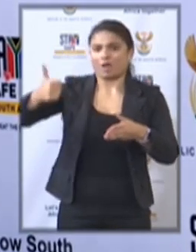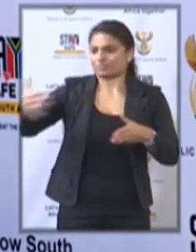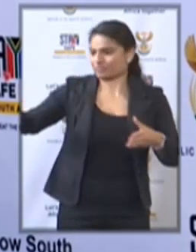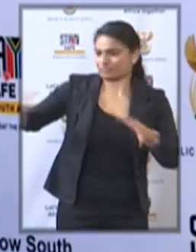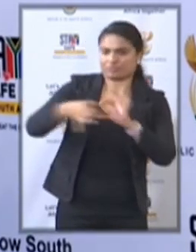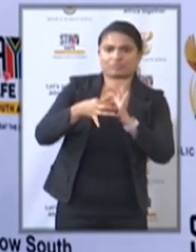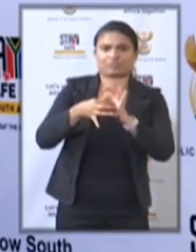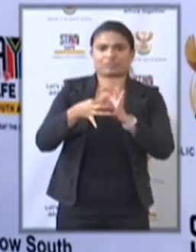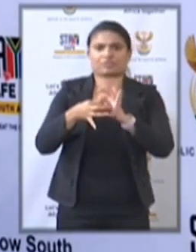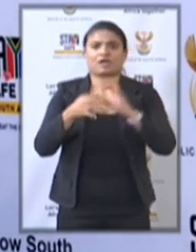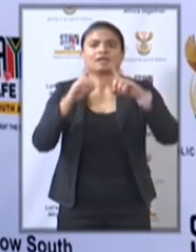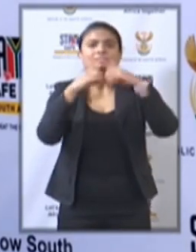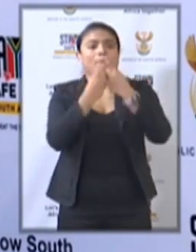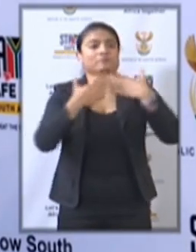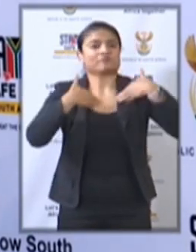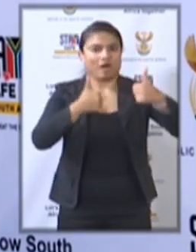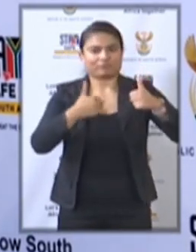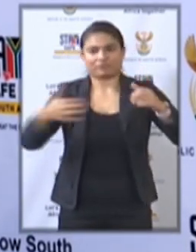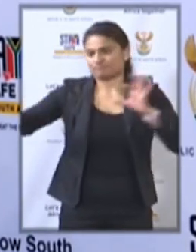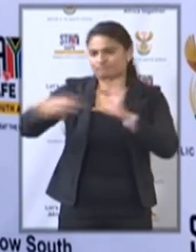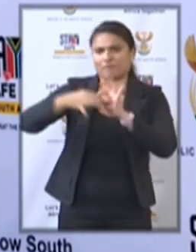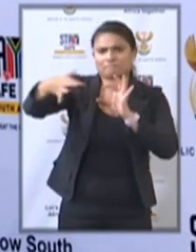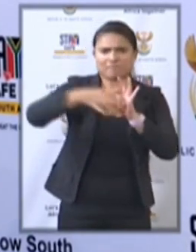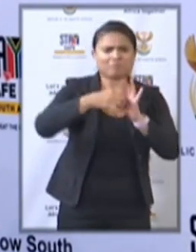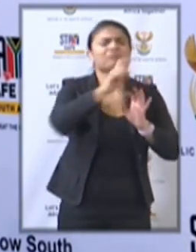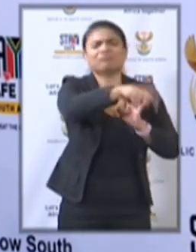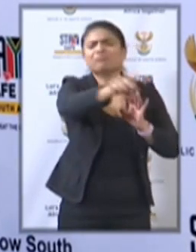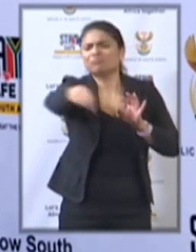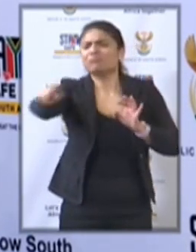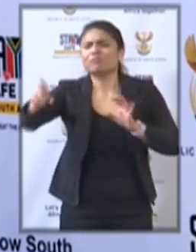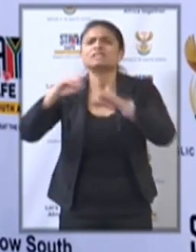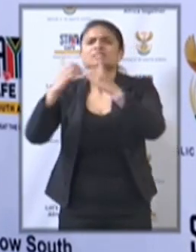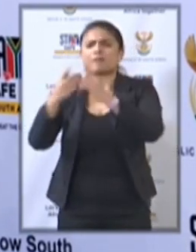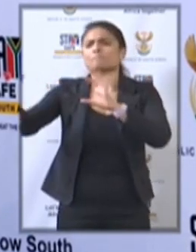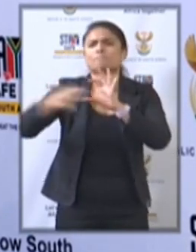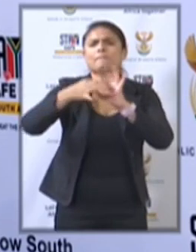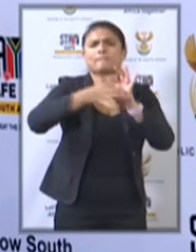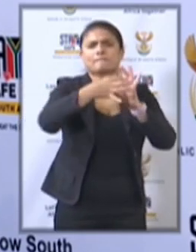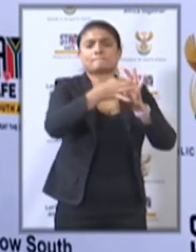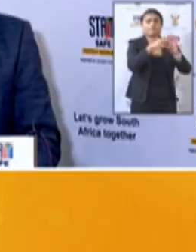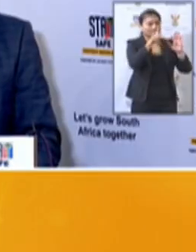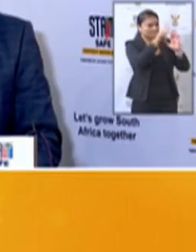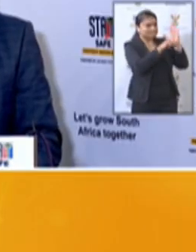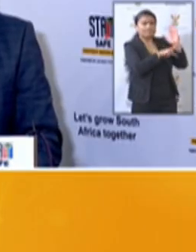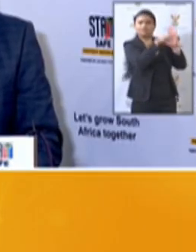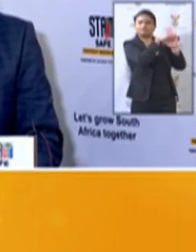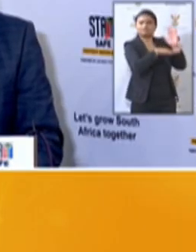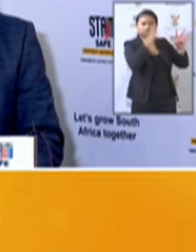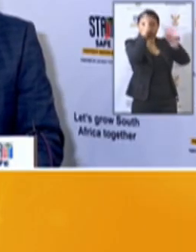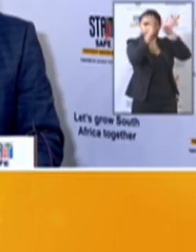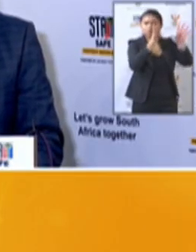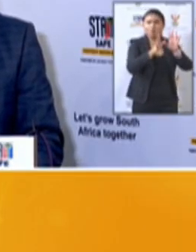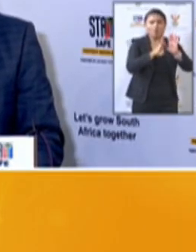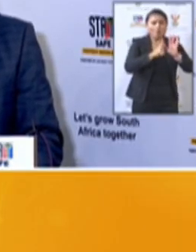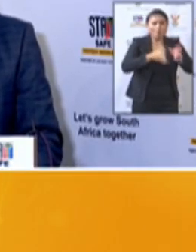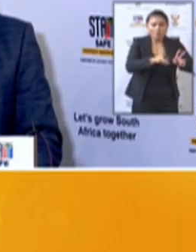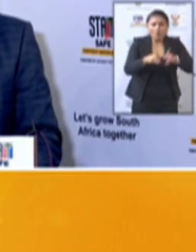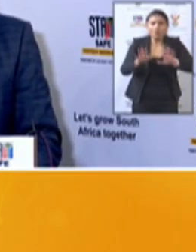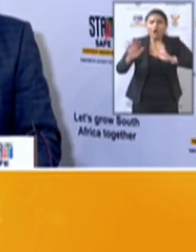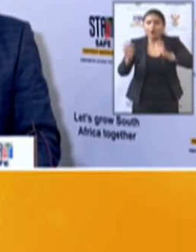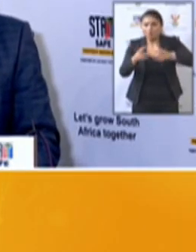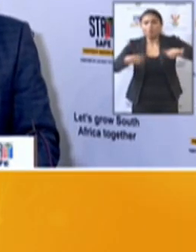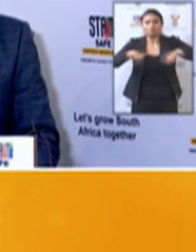Health and other stakeholders, we continue with programs and innovative measures as part of our ongoing effort.